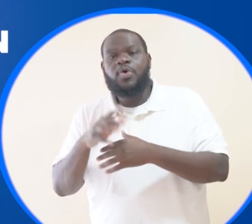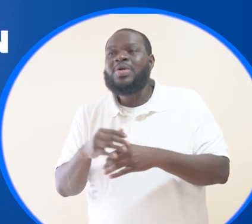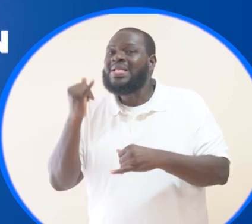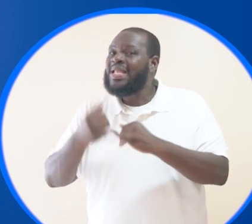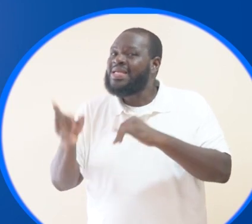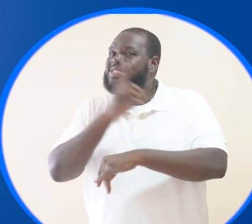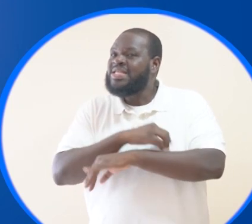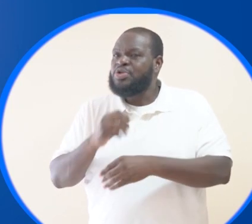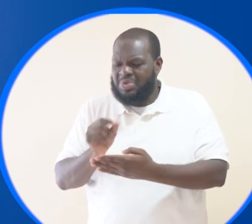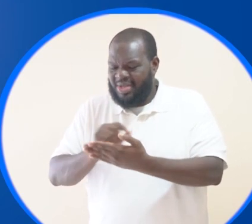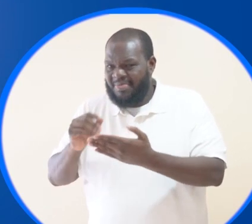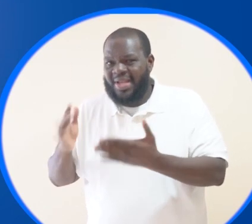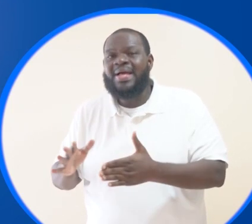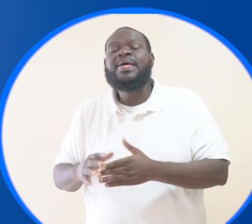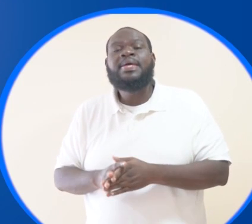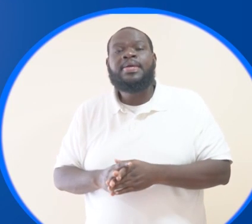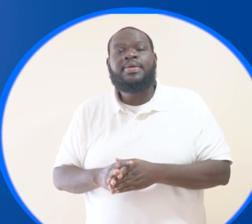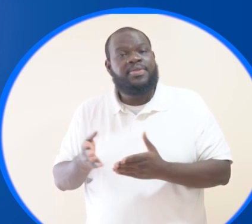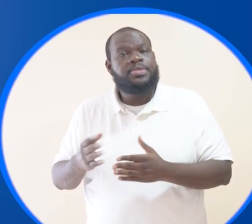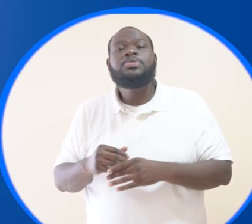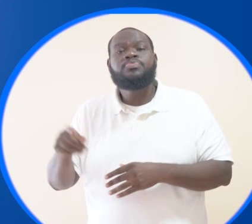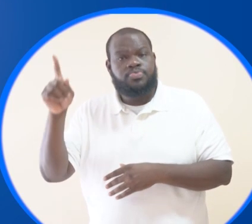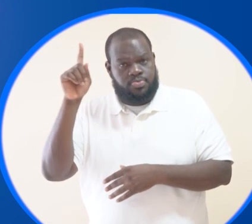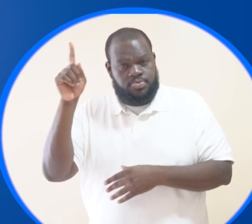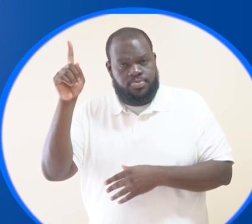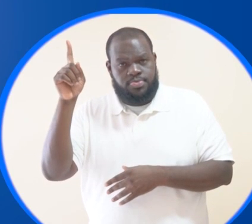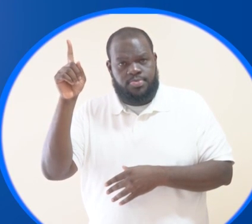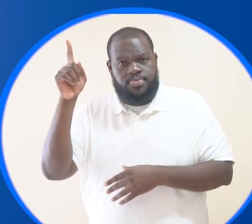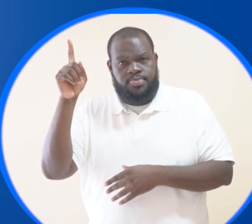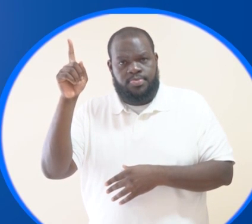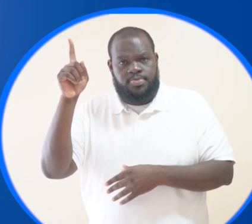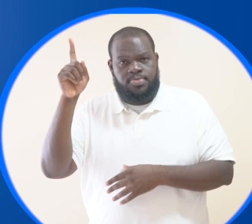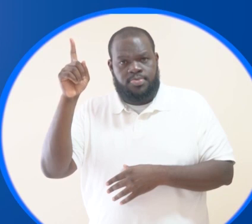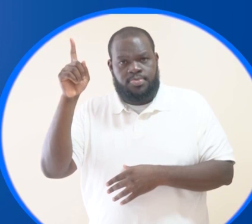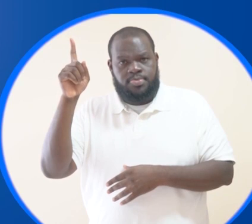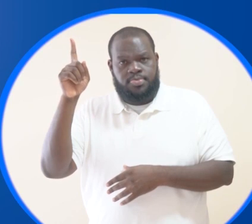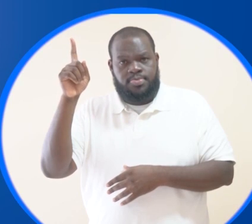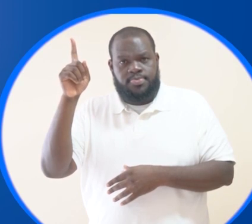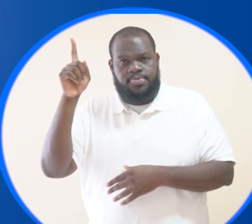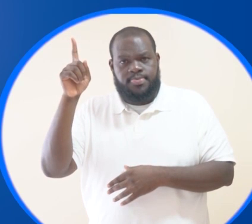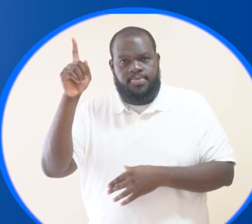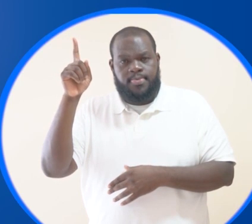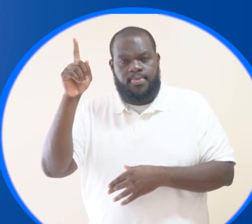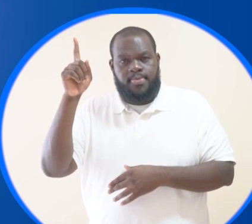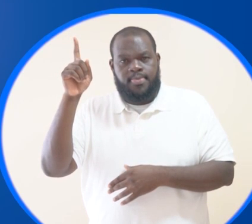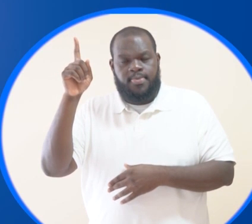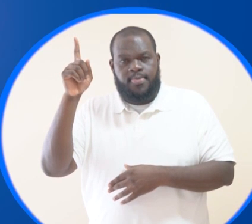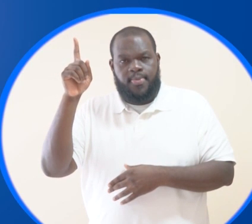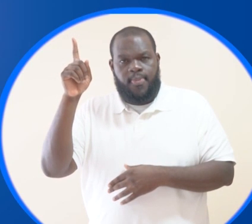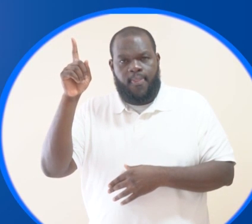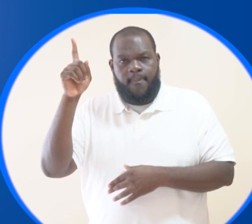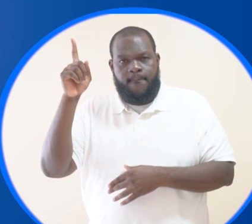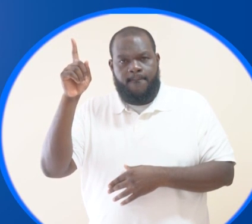exercise. For further information, contact GCOM at 225-0278-29, 226-655-7809, 223